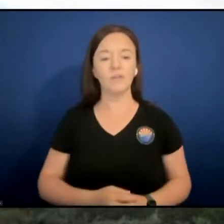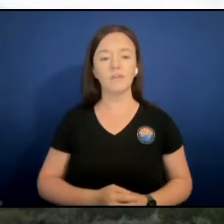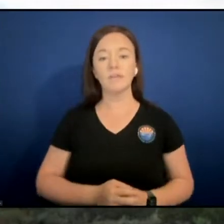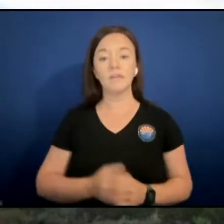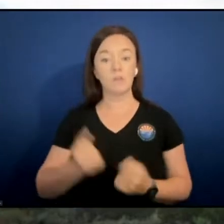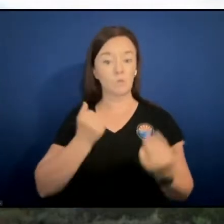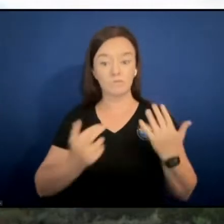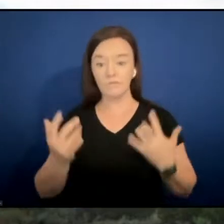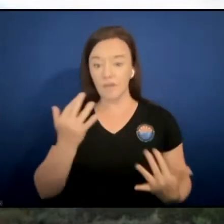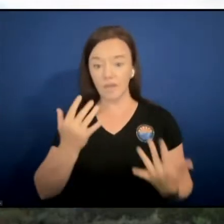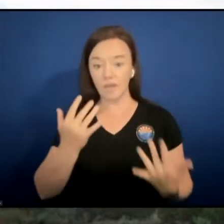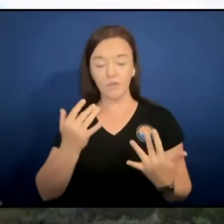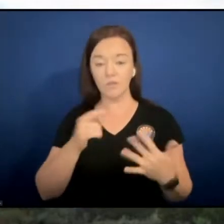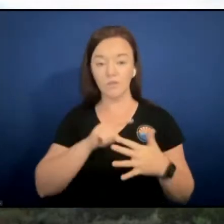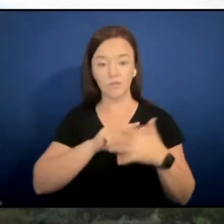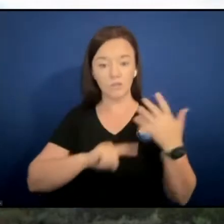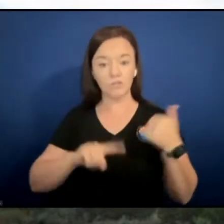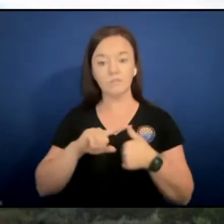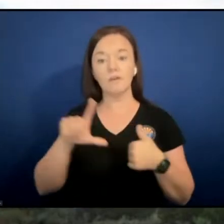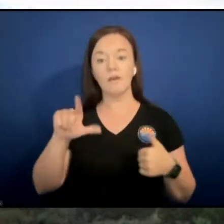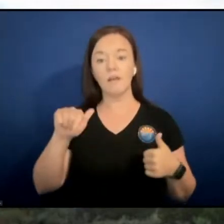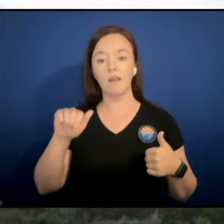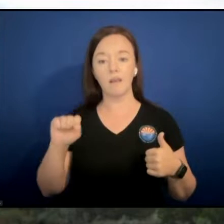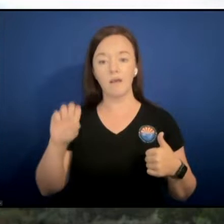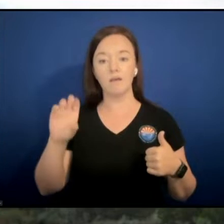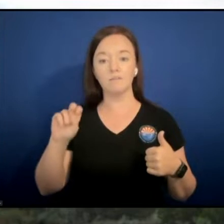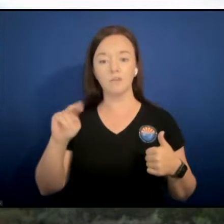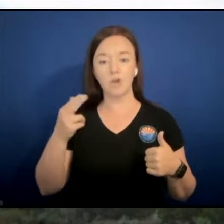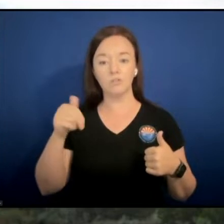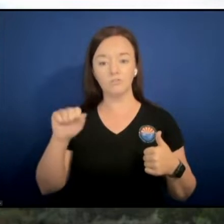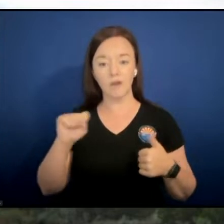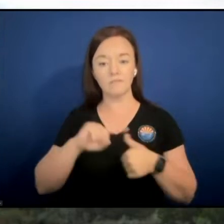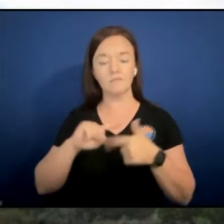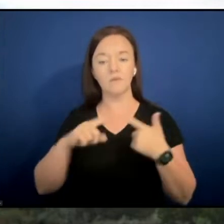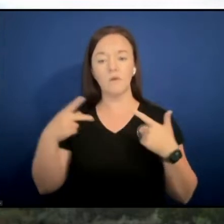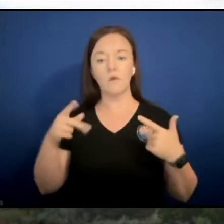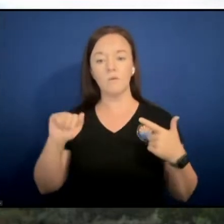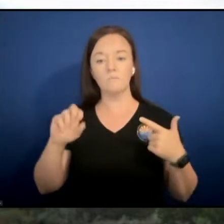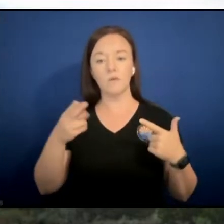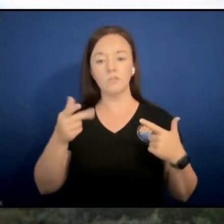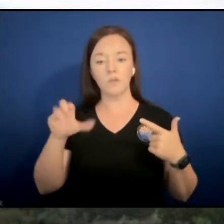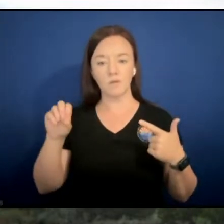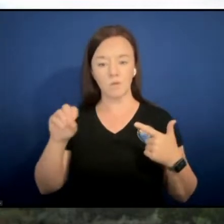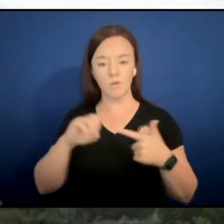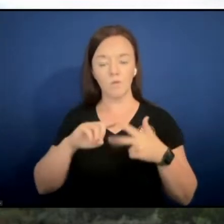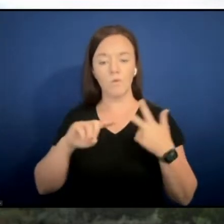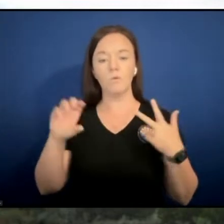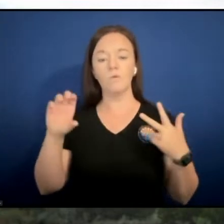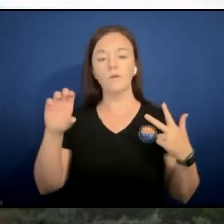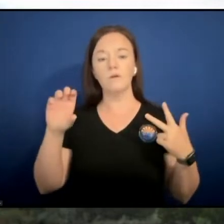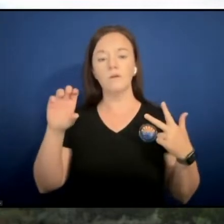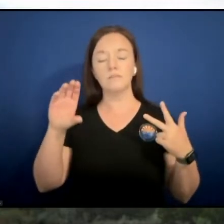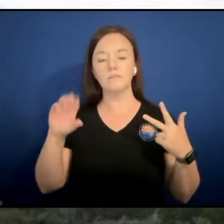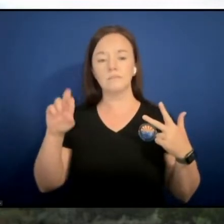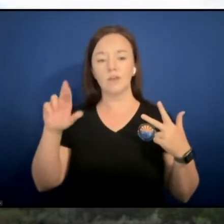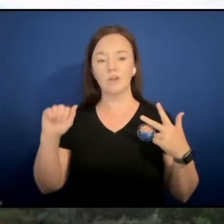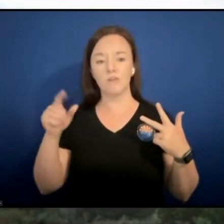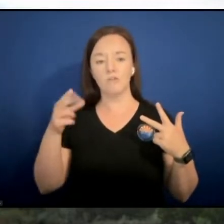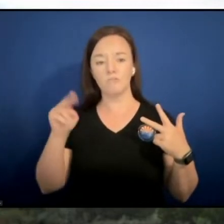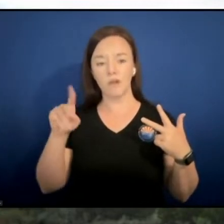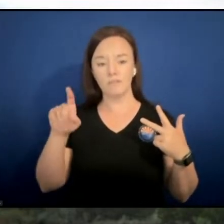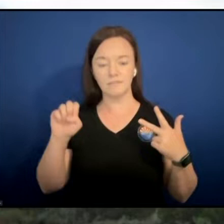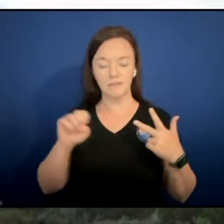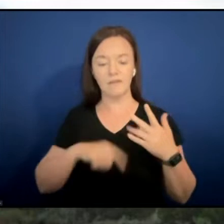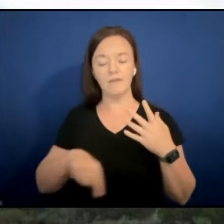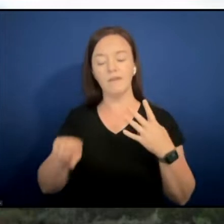have been Las Conchas, Pacheco, Cerro Grande, Dome, and other